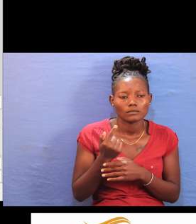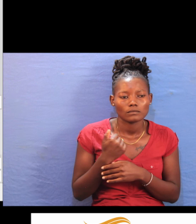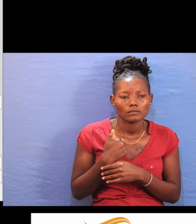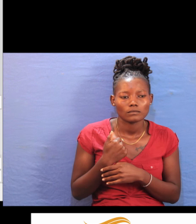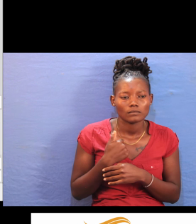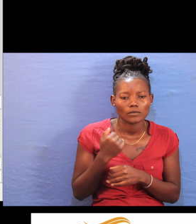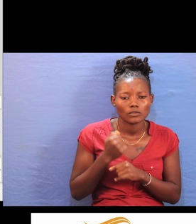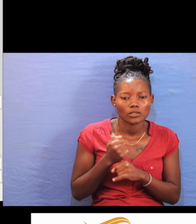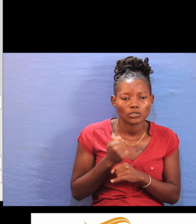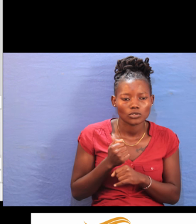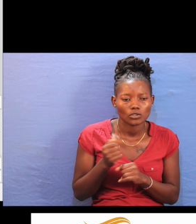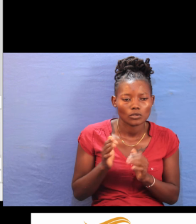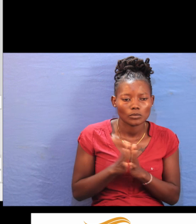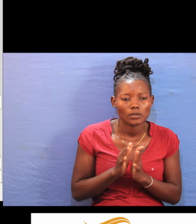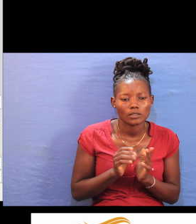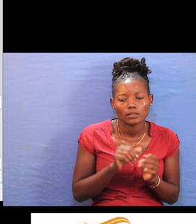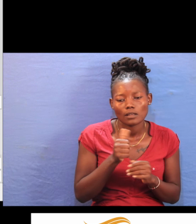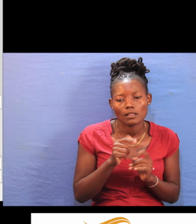individually.